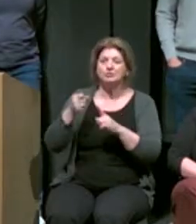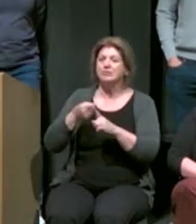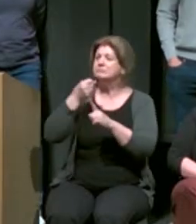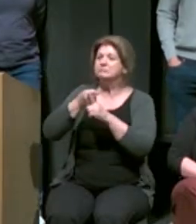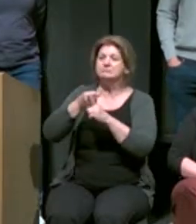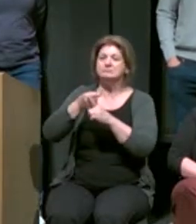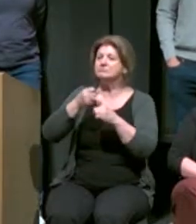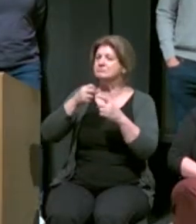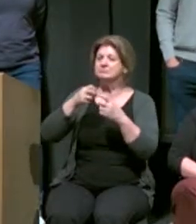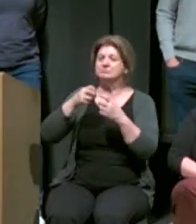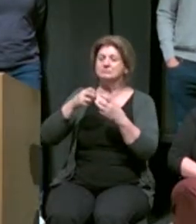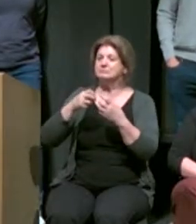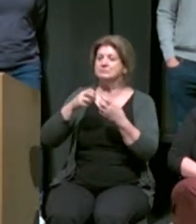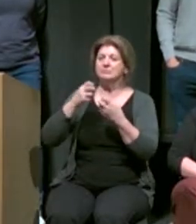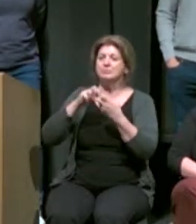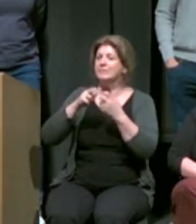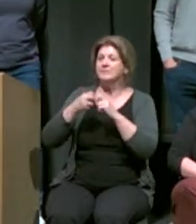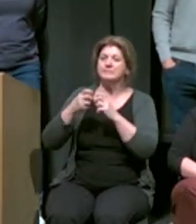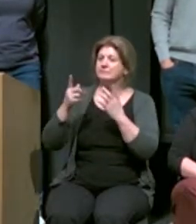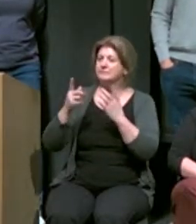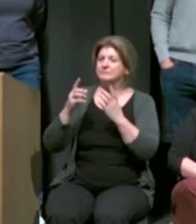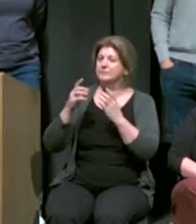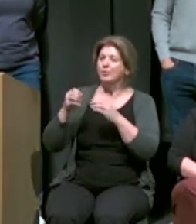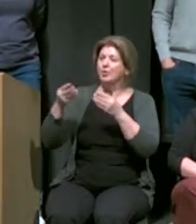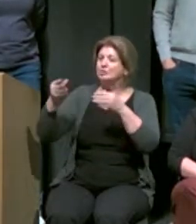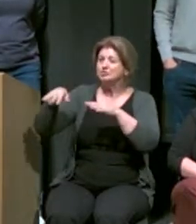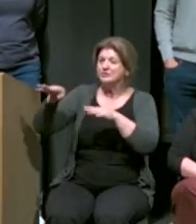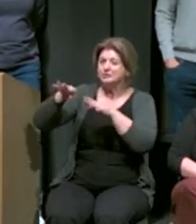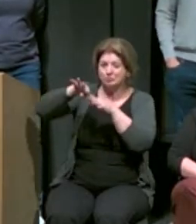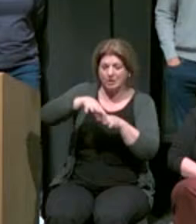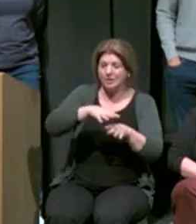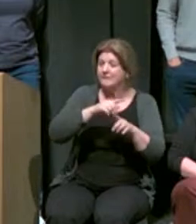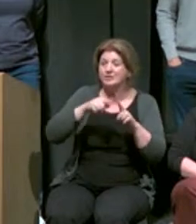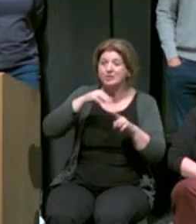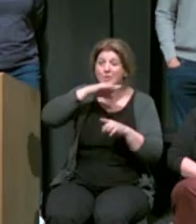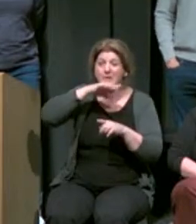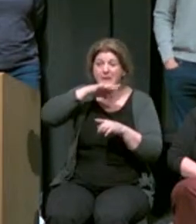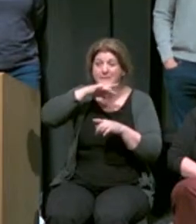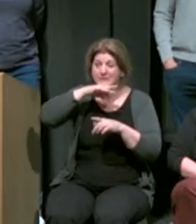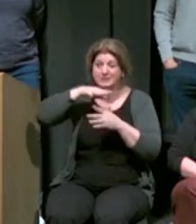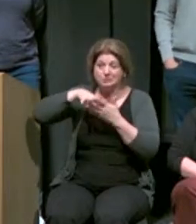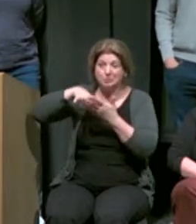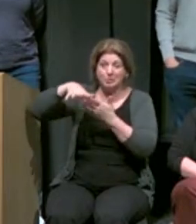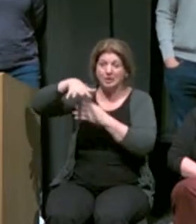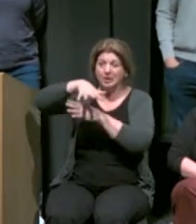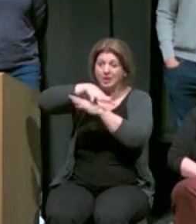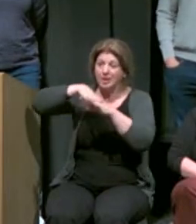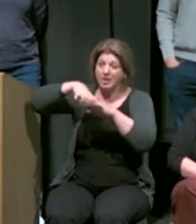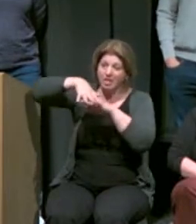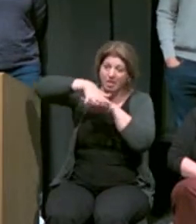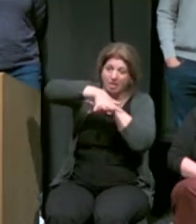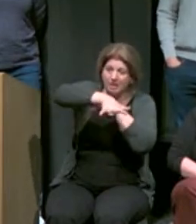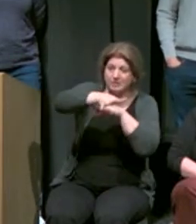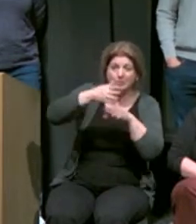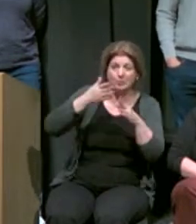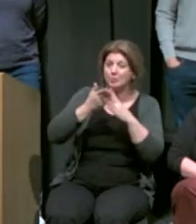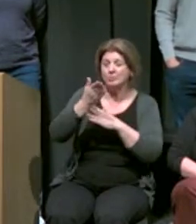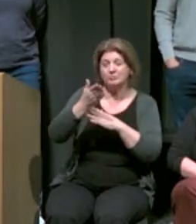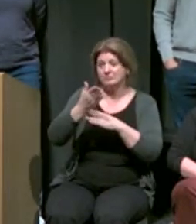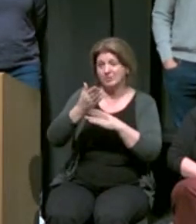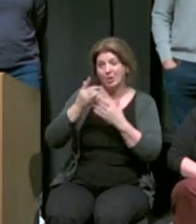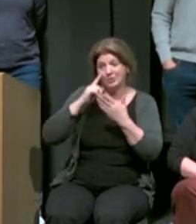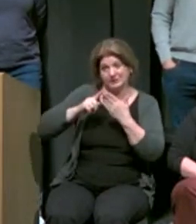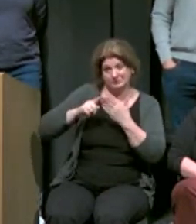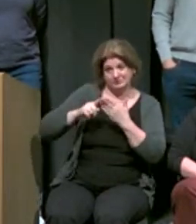from the surface runoff, that any contaminants would impact that area. And so what